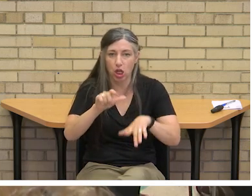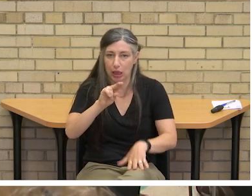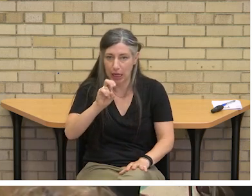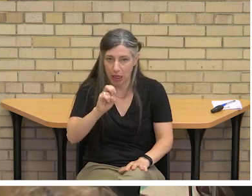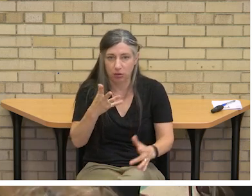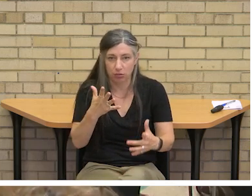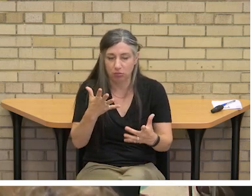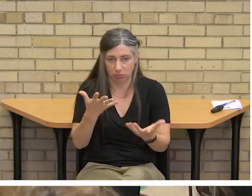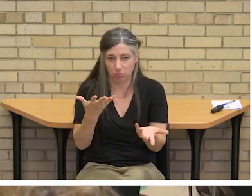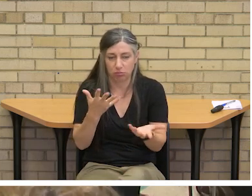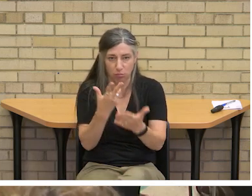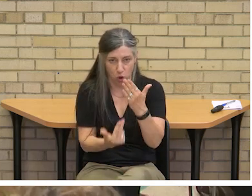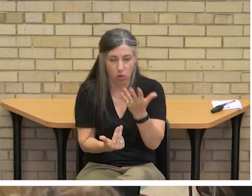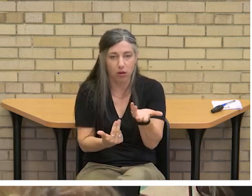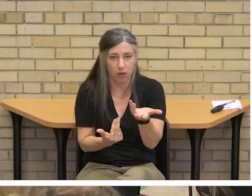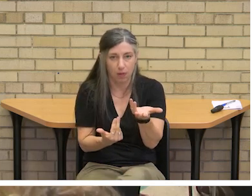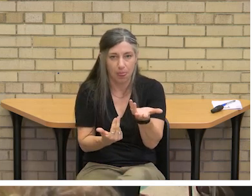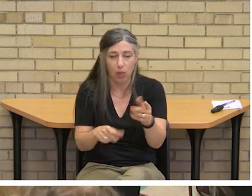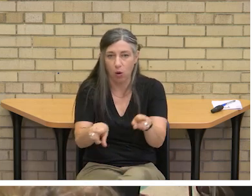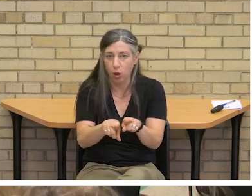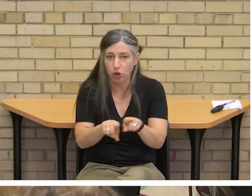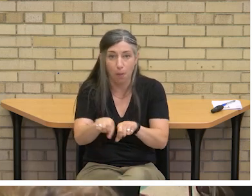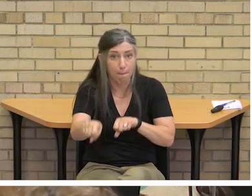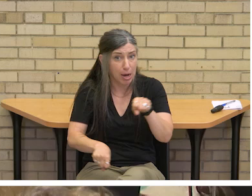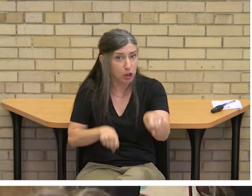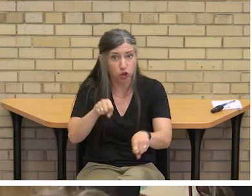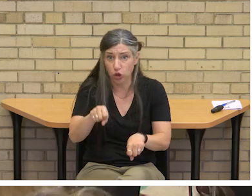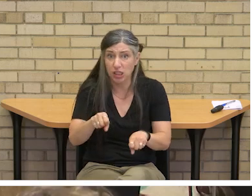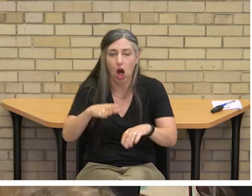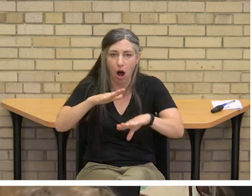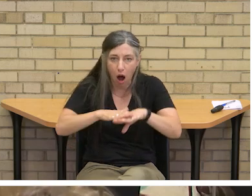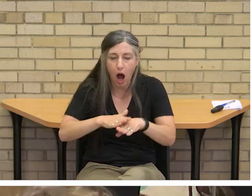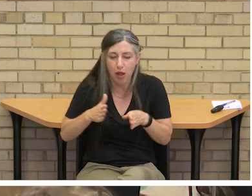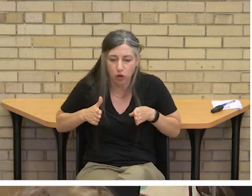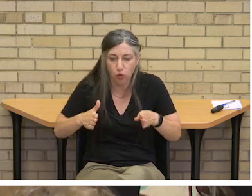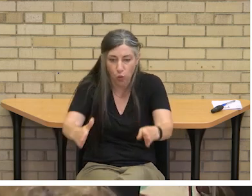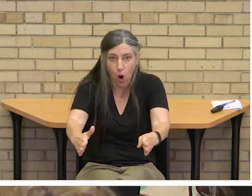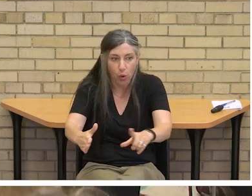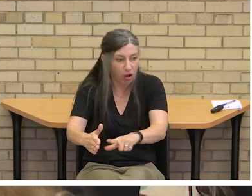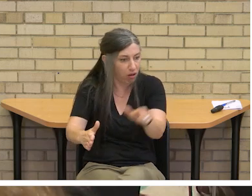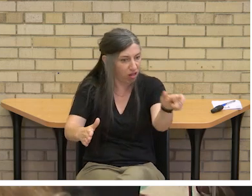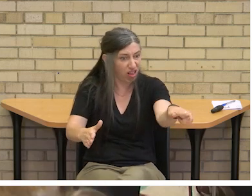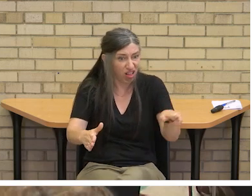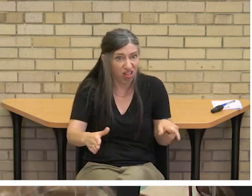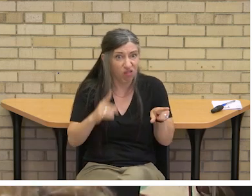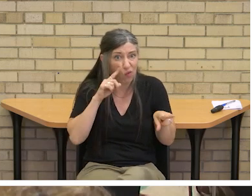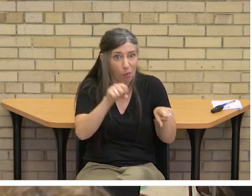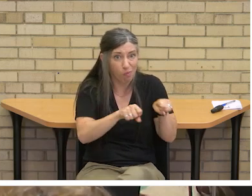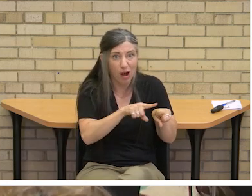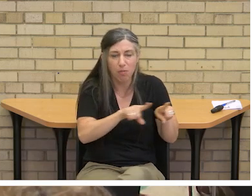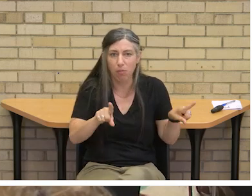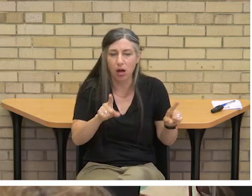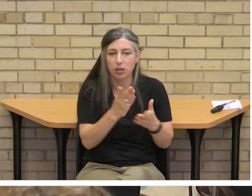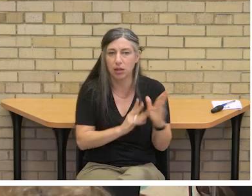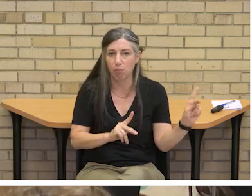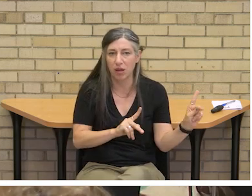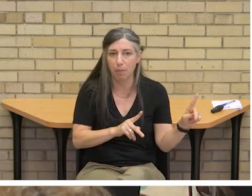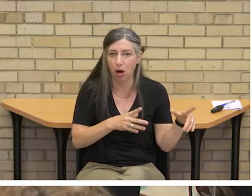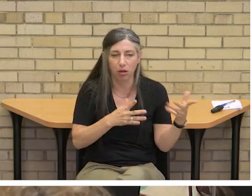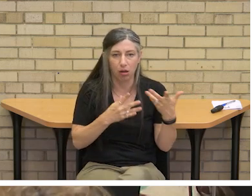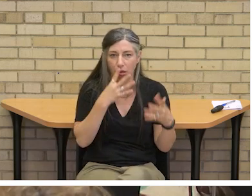use. I also see bicycles still on Forbes Avenue, even though they have a dedicated lane. So for